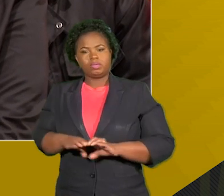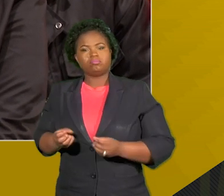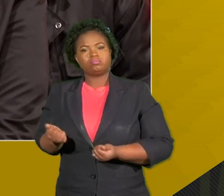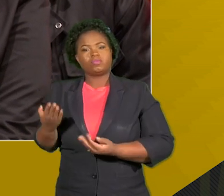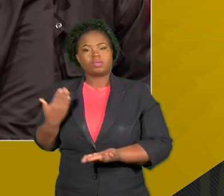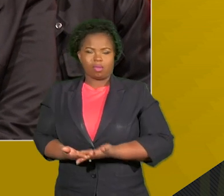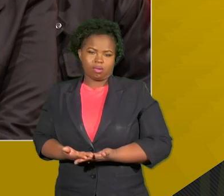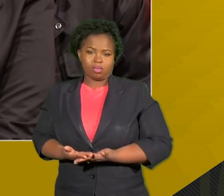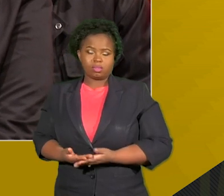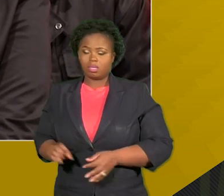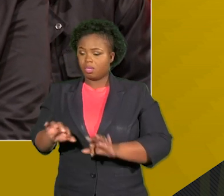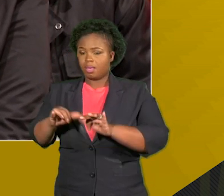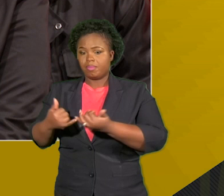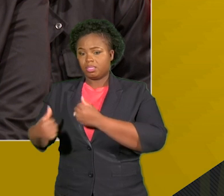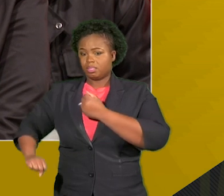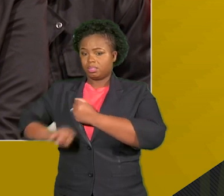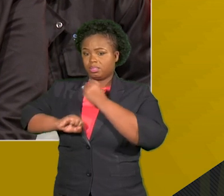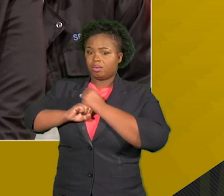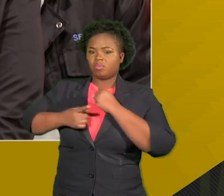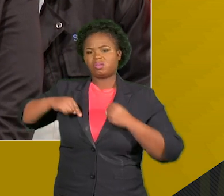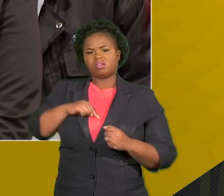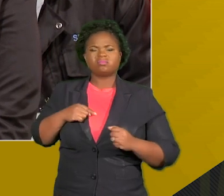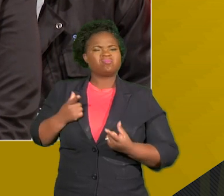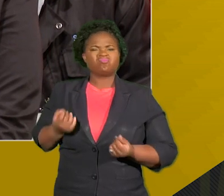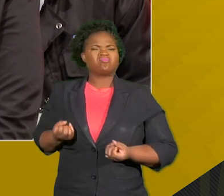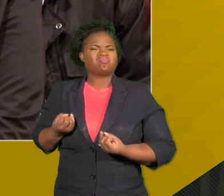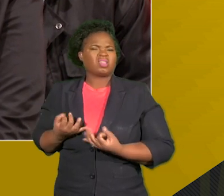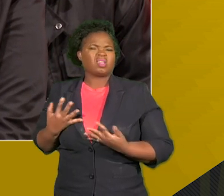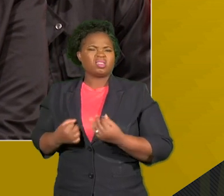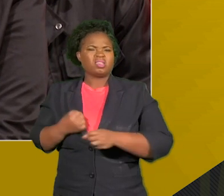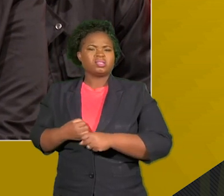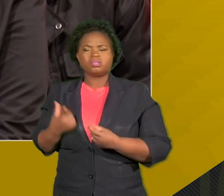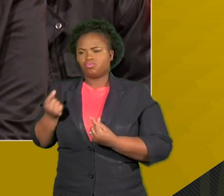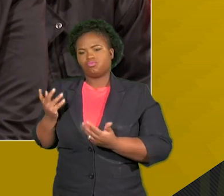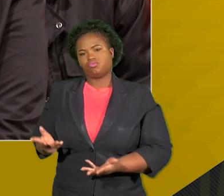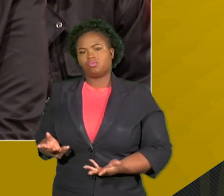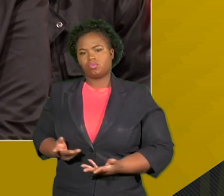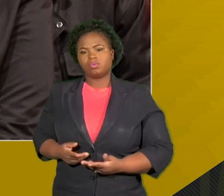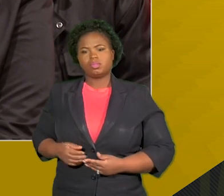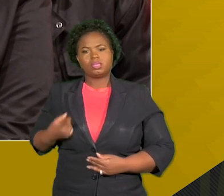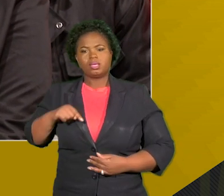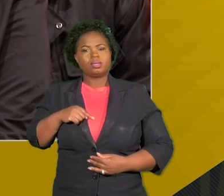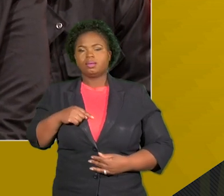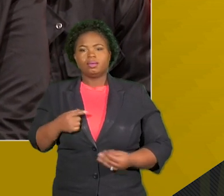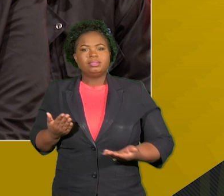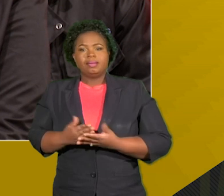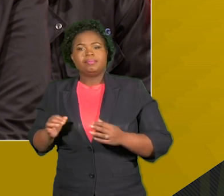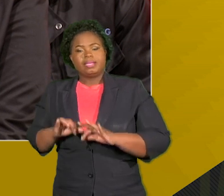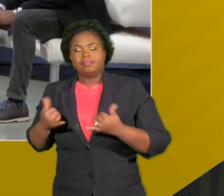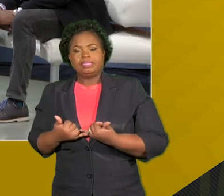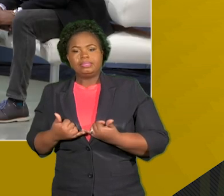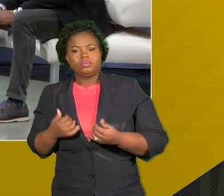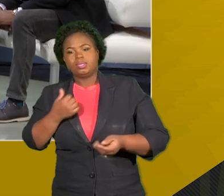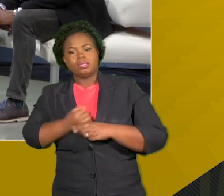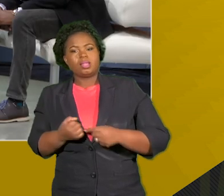the companies that support us do so for many years, mm. and they see what we do. So we do not find the companies that come around to